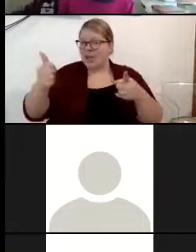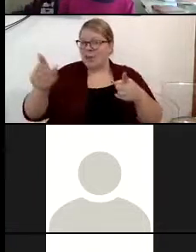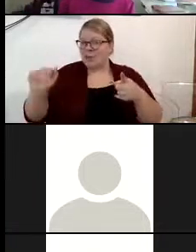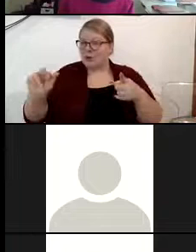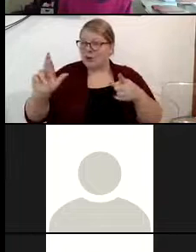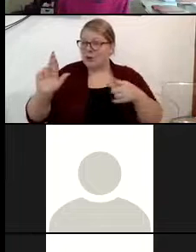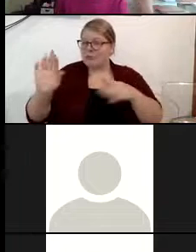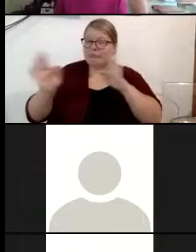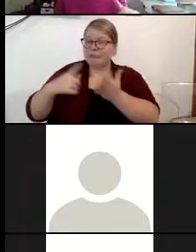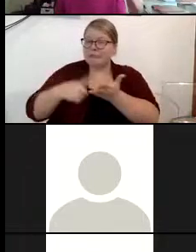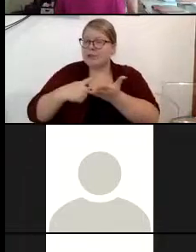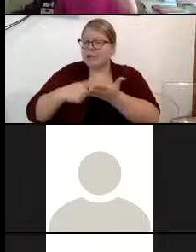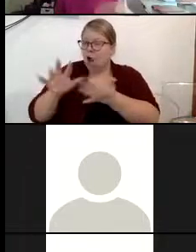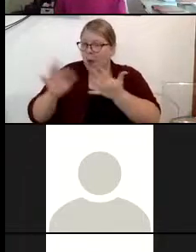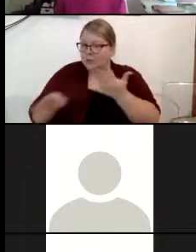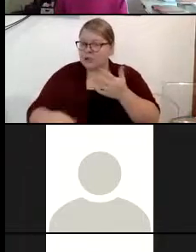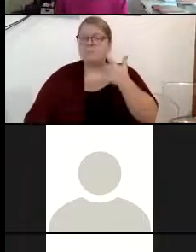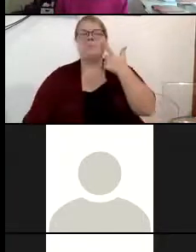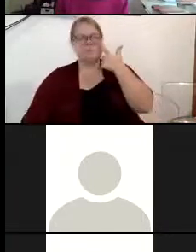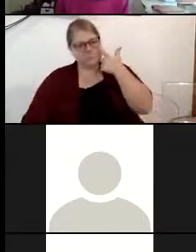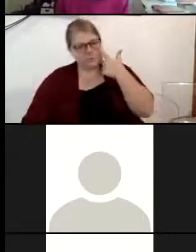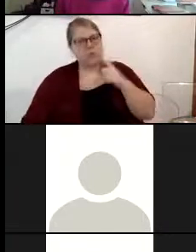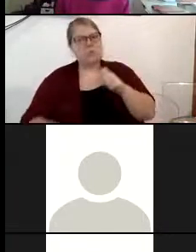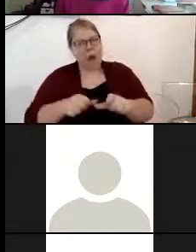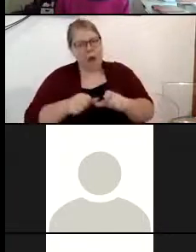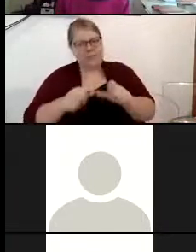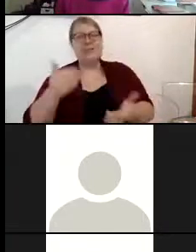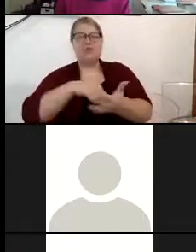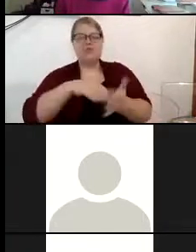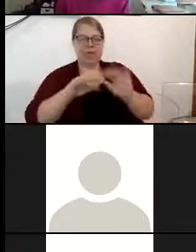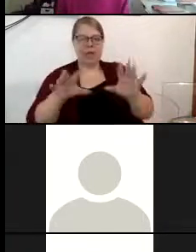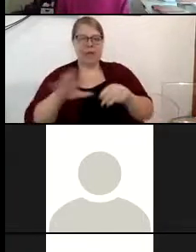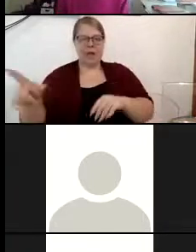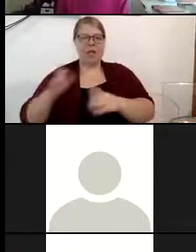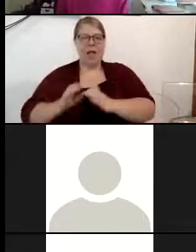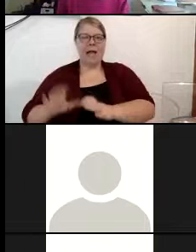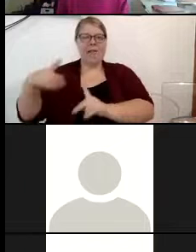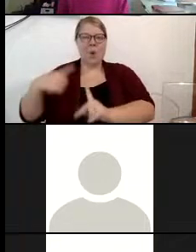options. And constantly re-clarifying the client's goals.